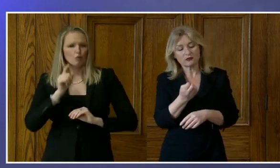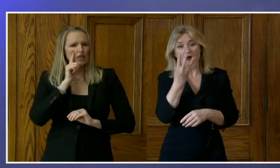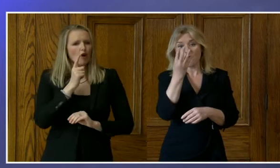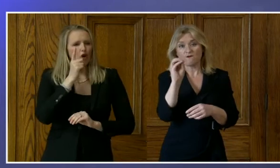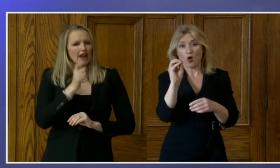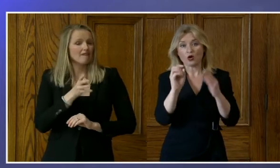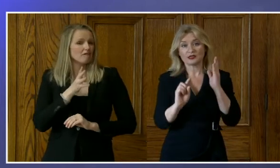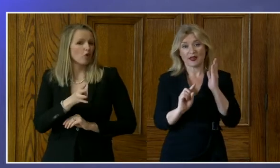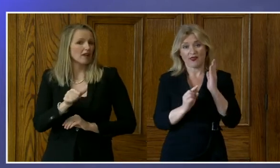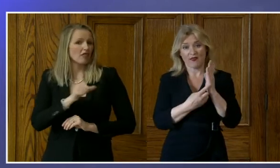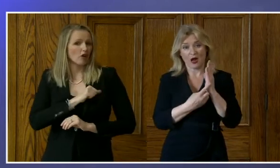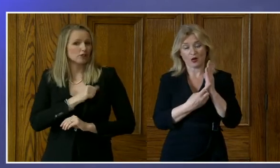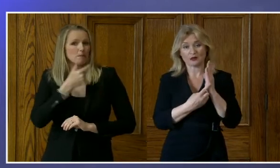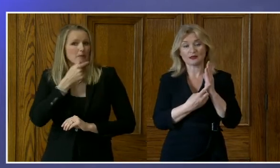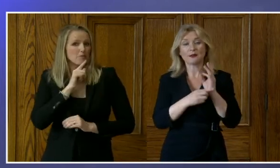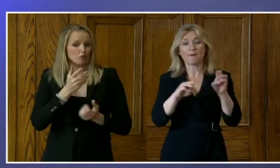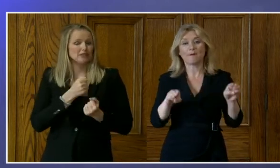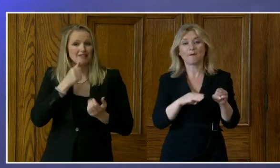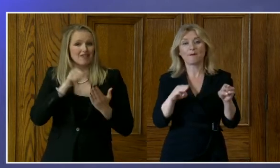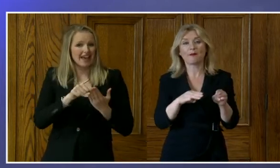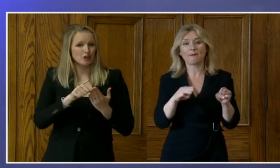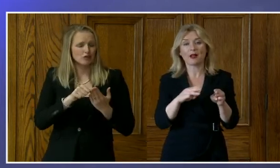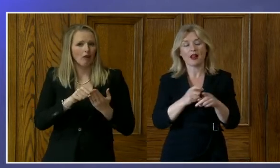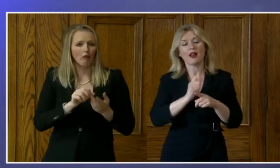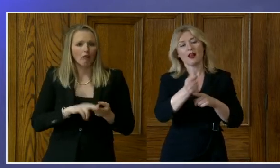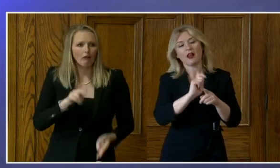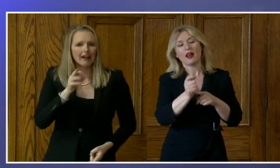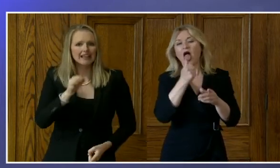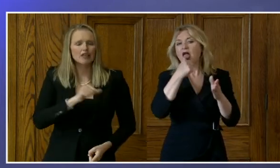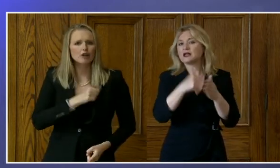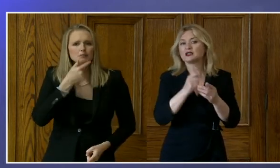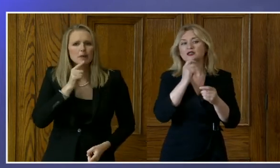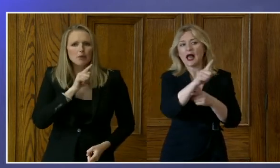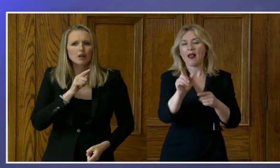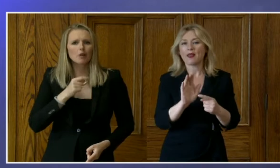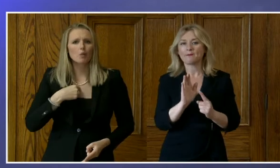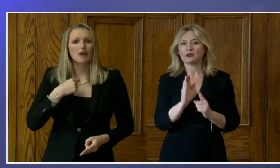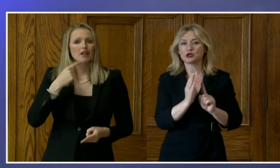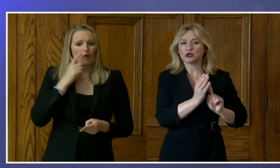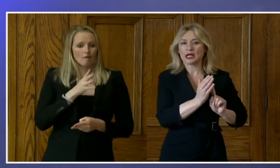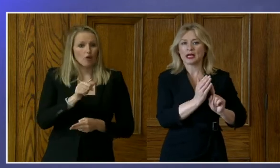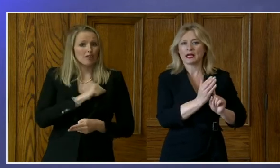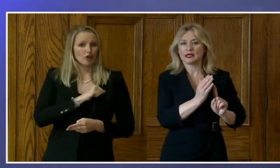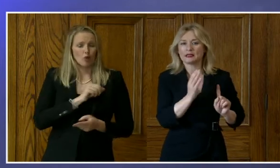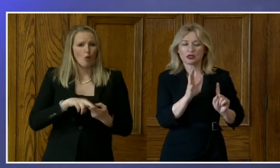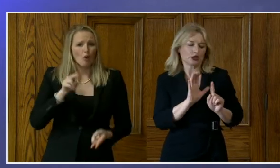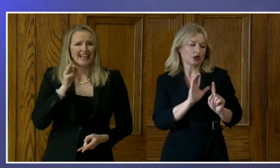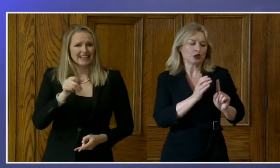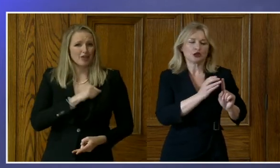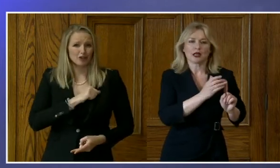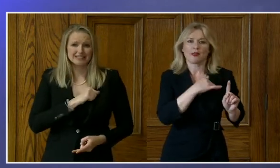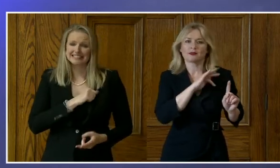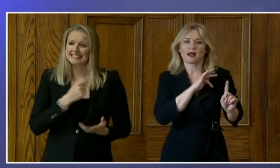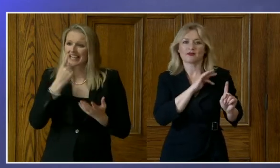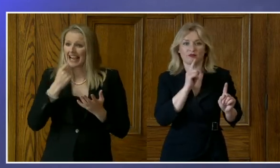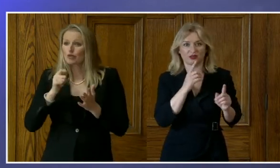receiving shielding letters. That has now been up to over 80,000 people who are on shielding letters, and obviously the capacity wouldn't be there by